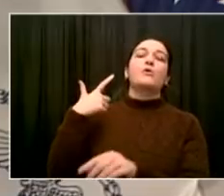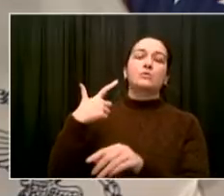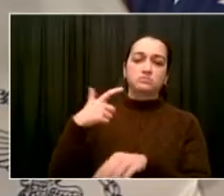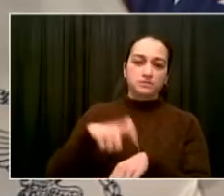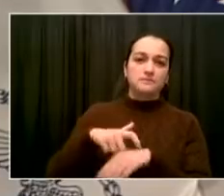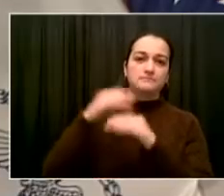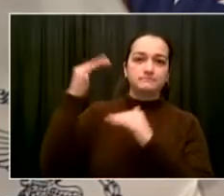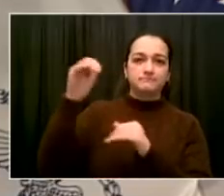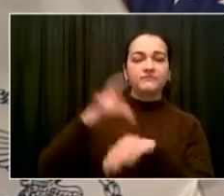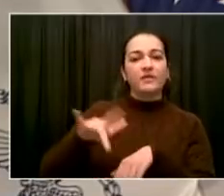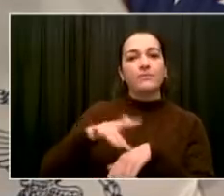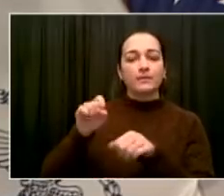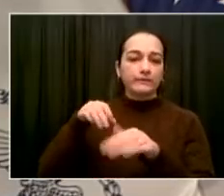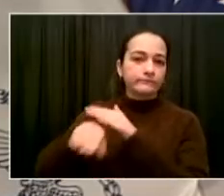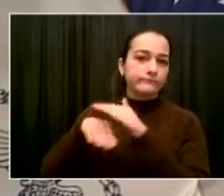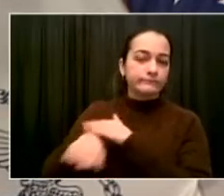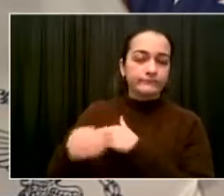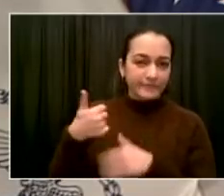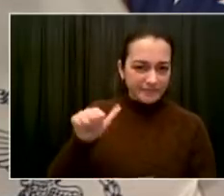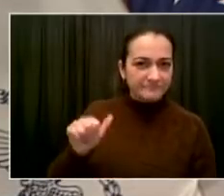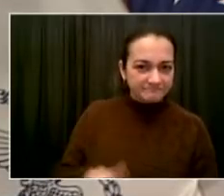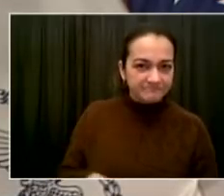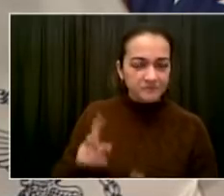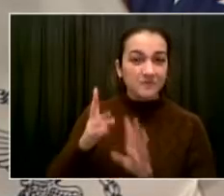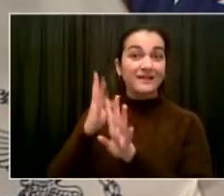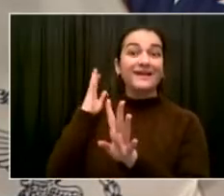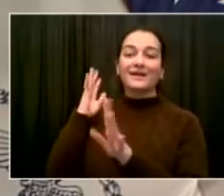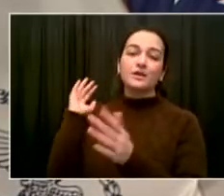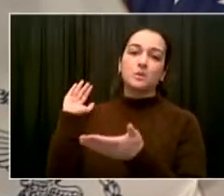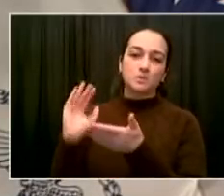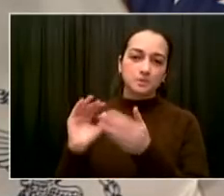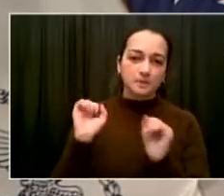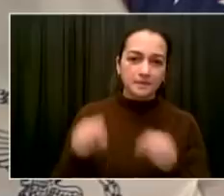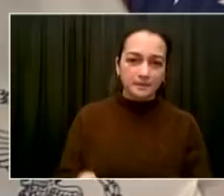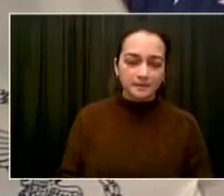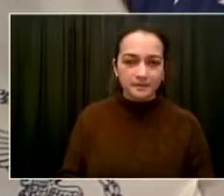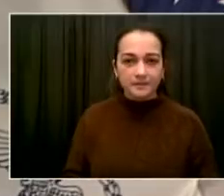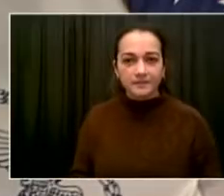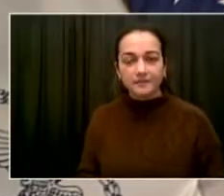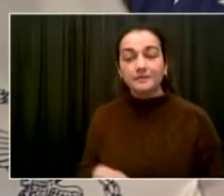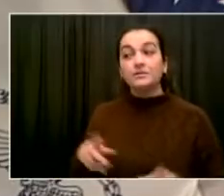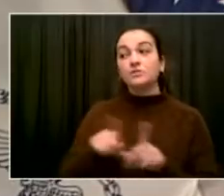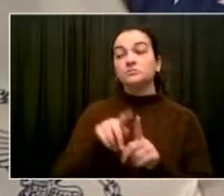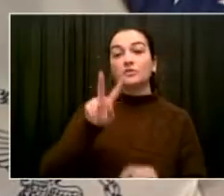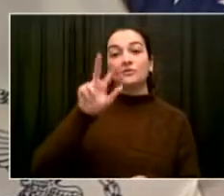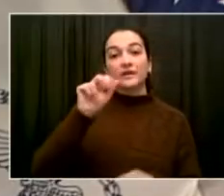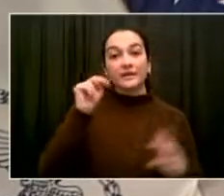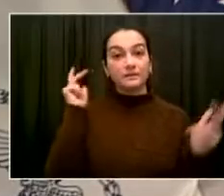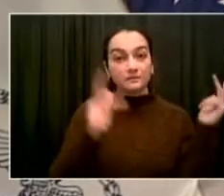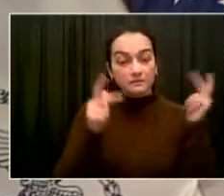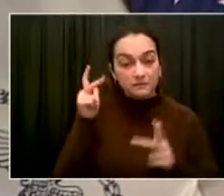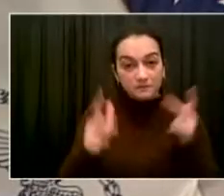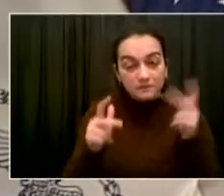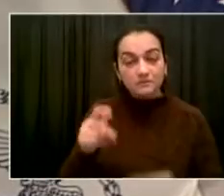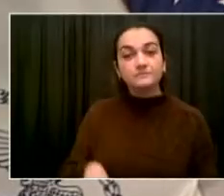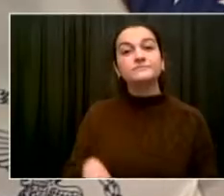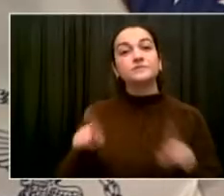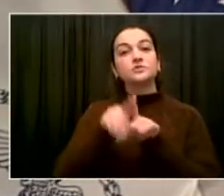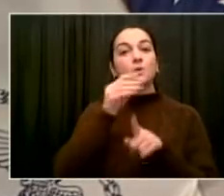capacity as well. Again, working closely with the federal government and the state government on that. So it's just more is part of how